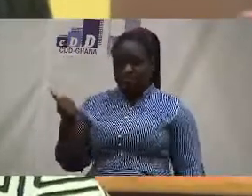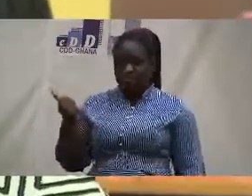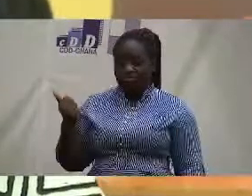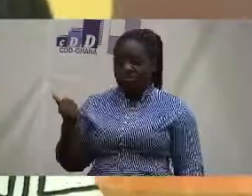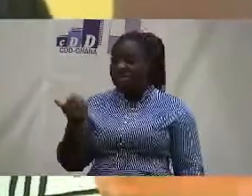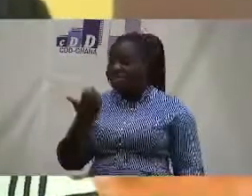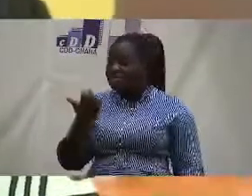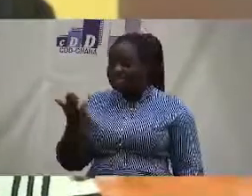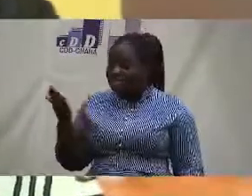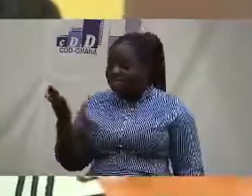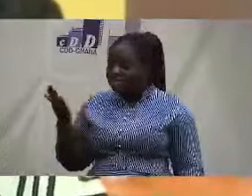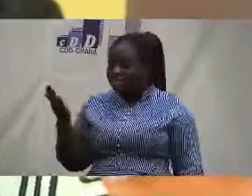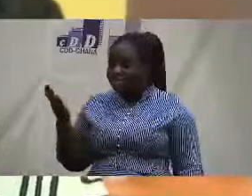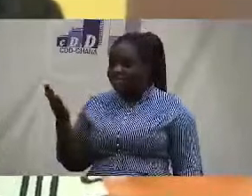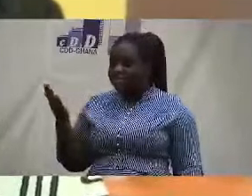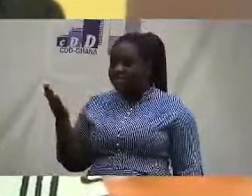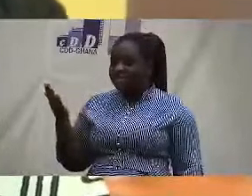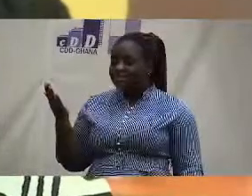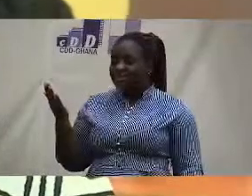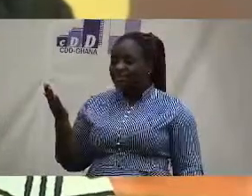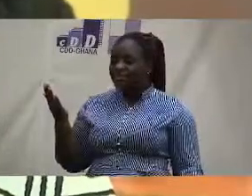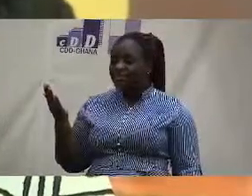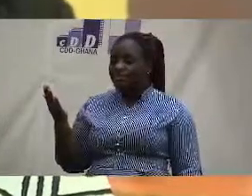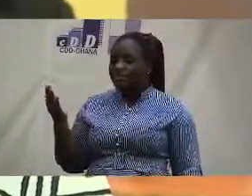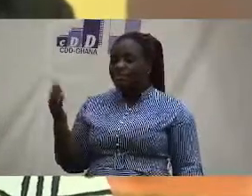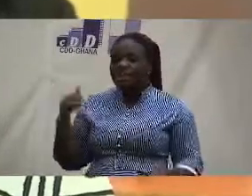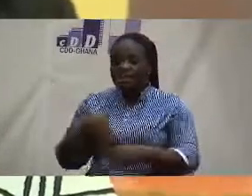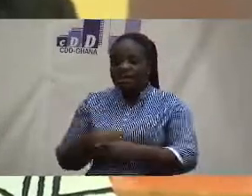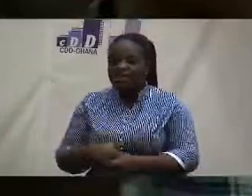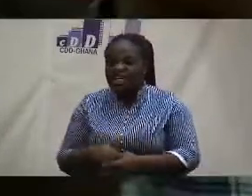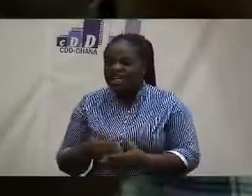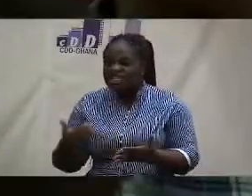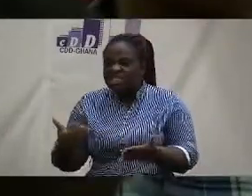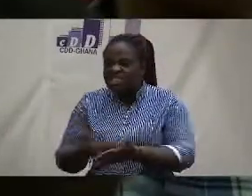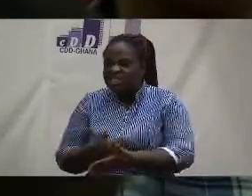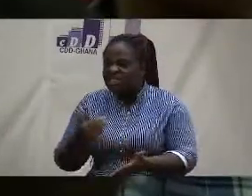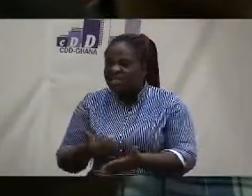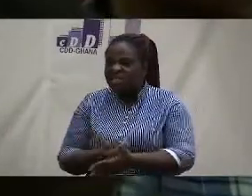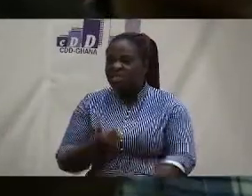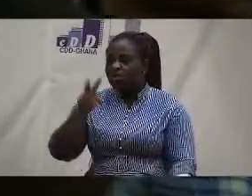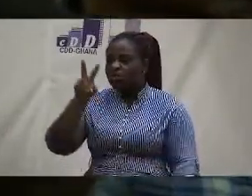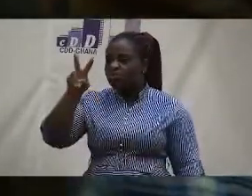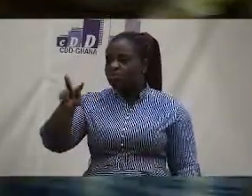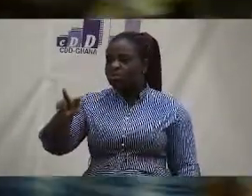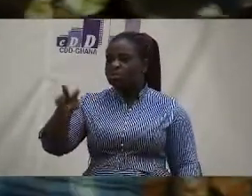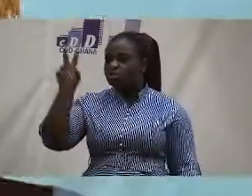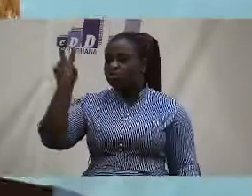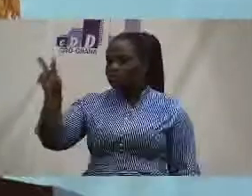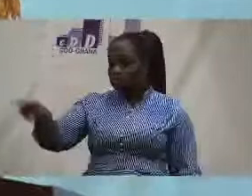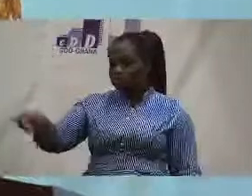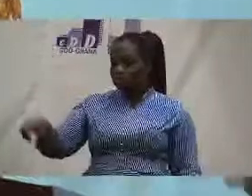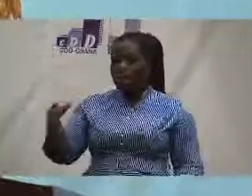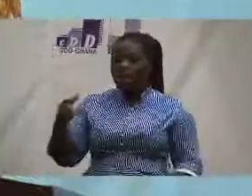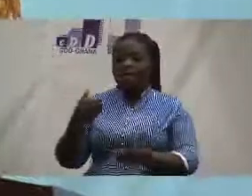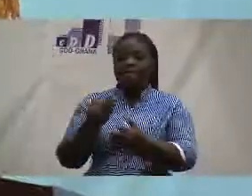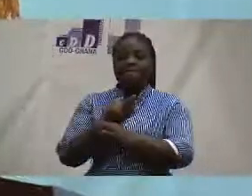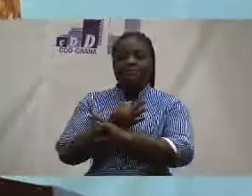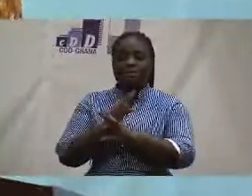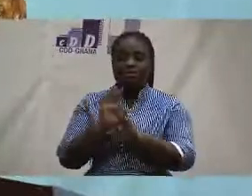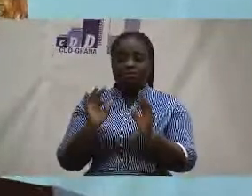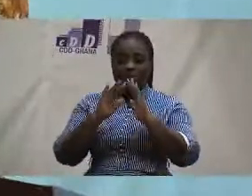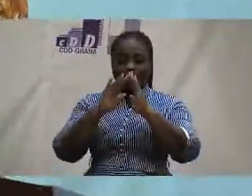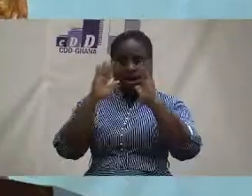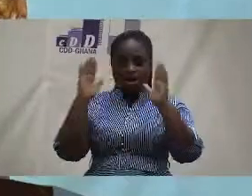trajectory is also reiterated in the newly released 2022 Freedom House